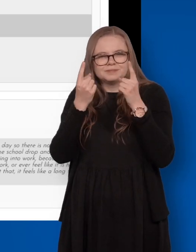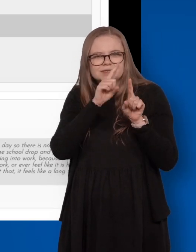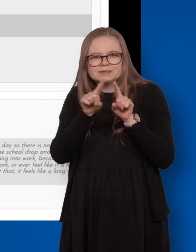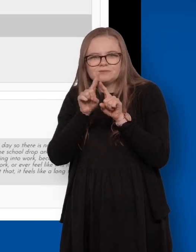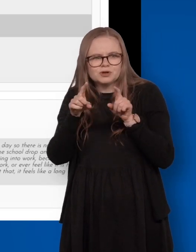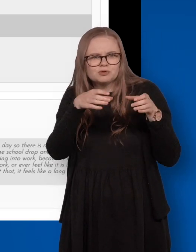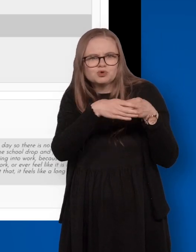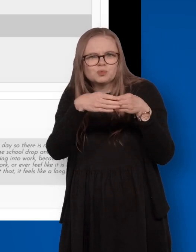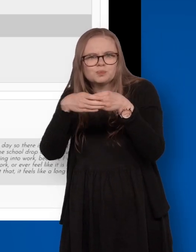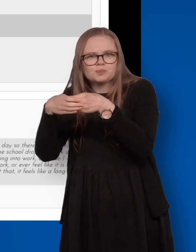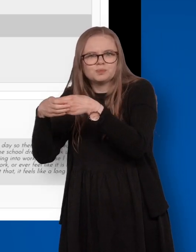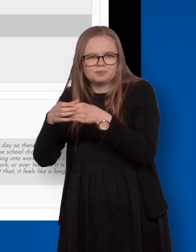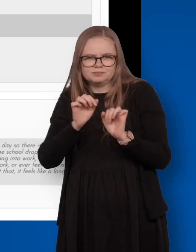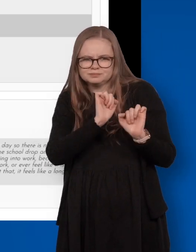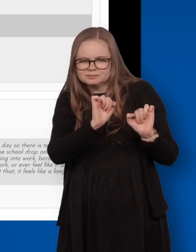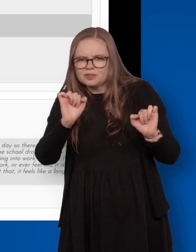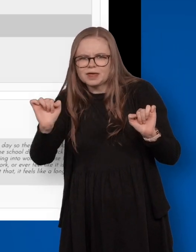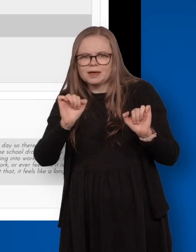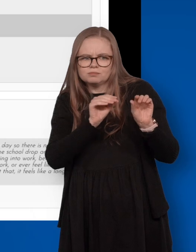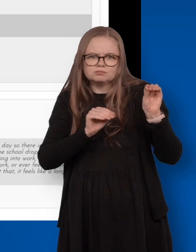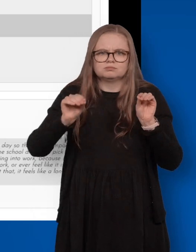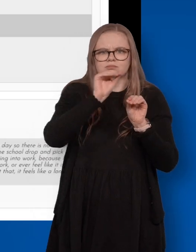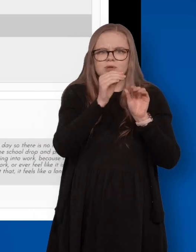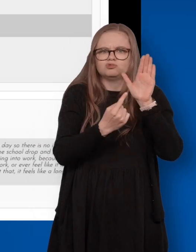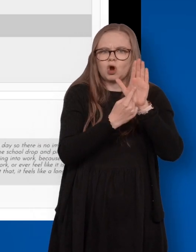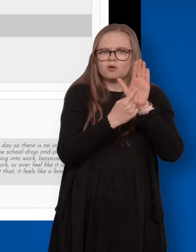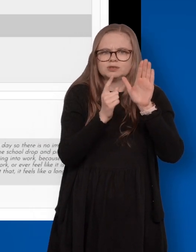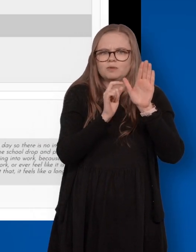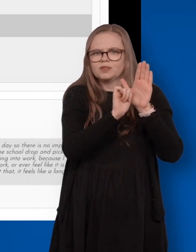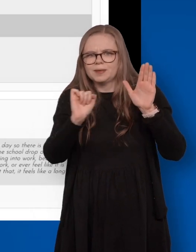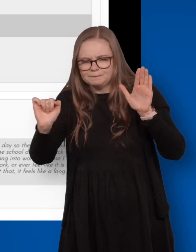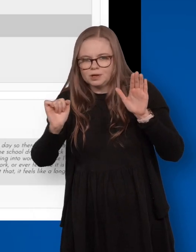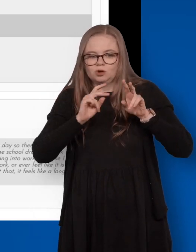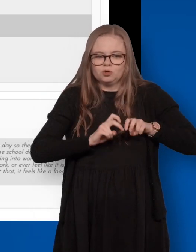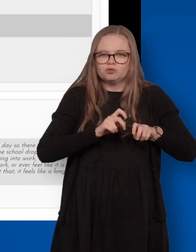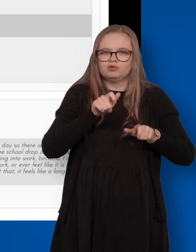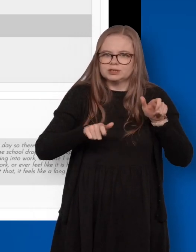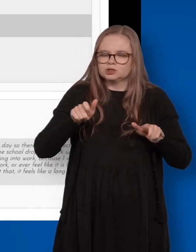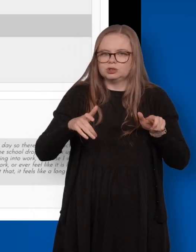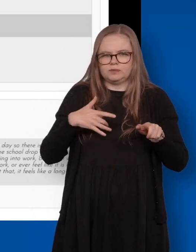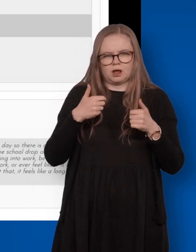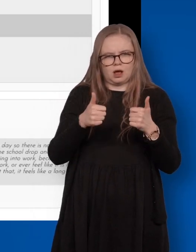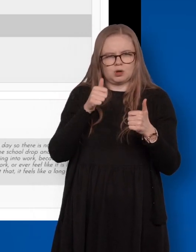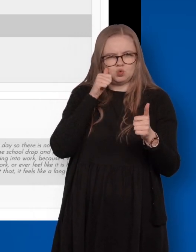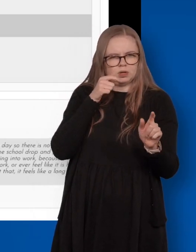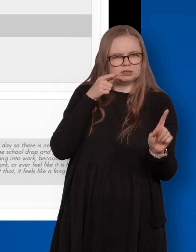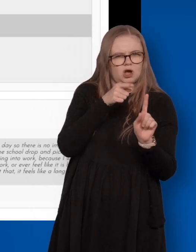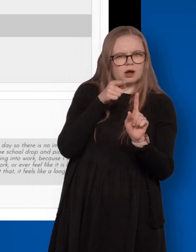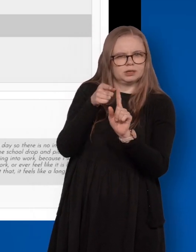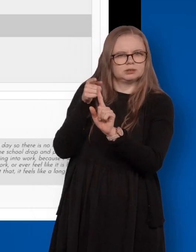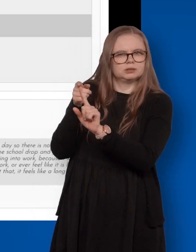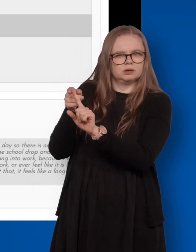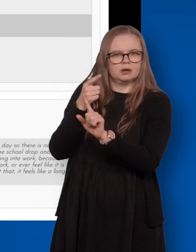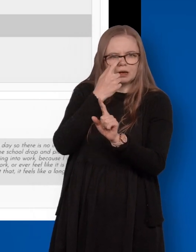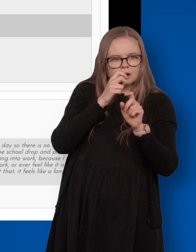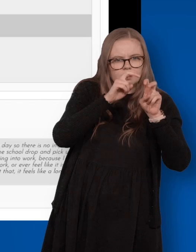groups, what is more of a priority, and helping our researchers to be more targeted in